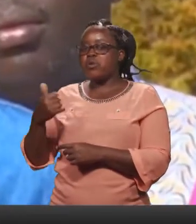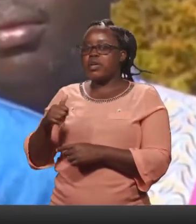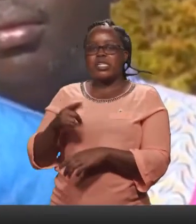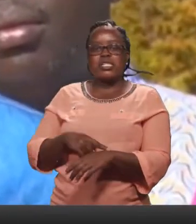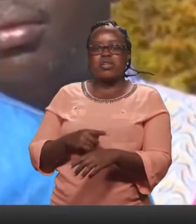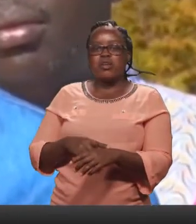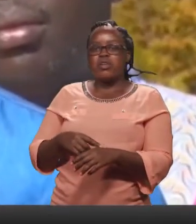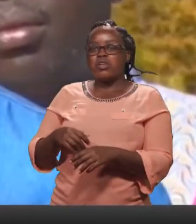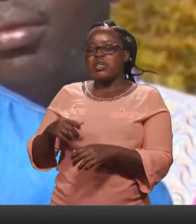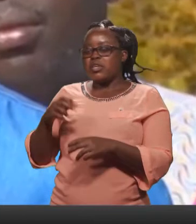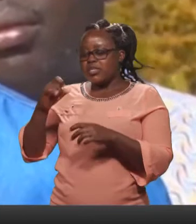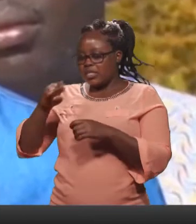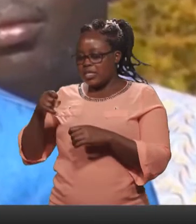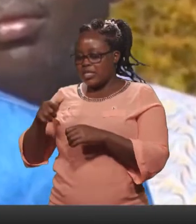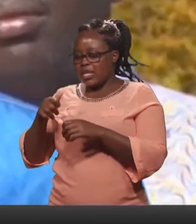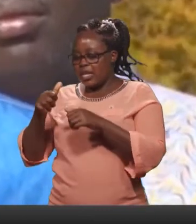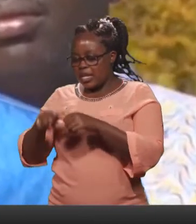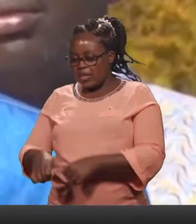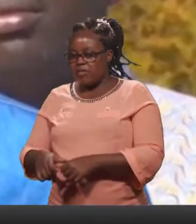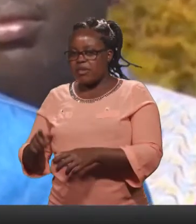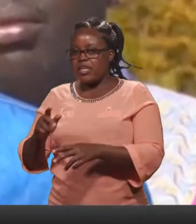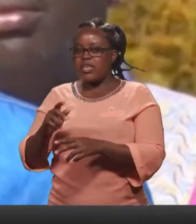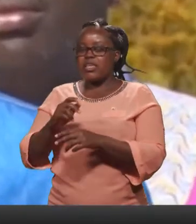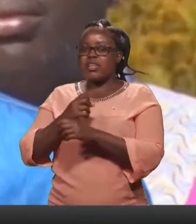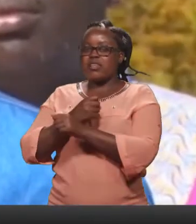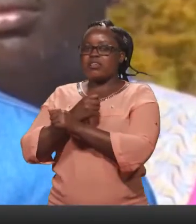i'm ready for you guys at the time